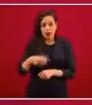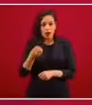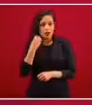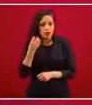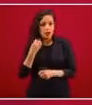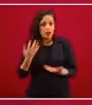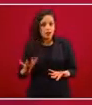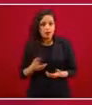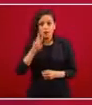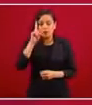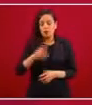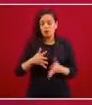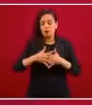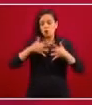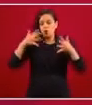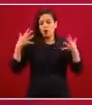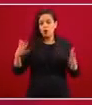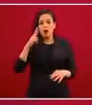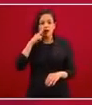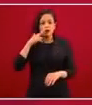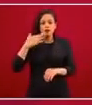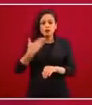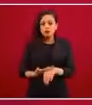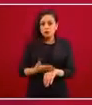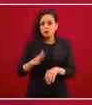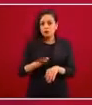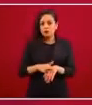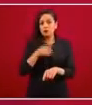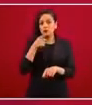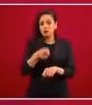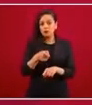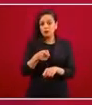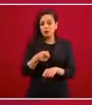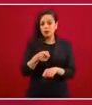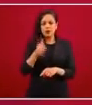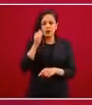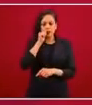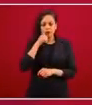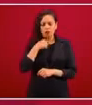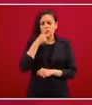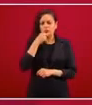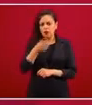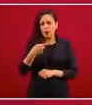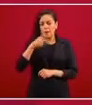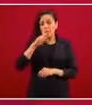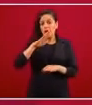by the state authorities, the one that I present here. And as we have said,